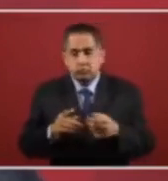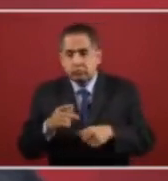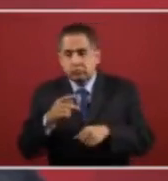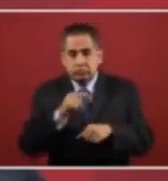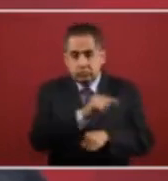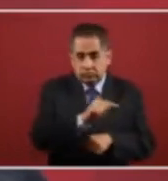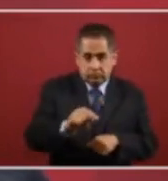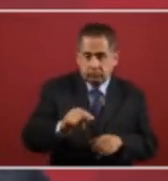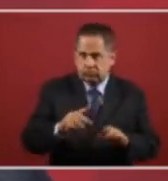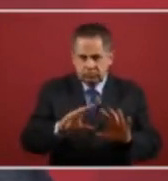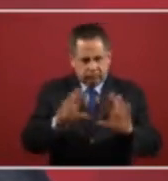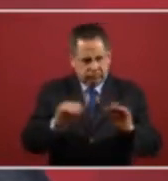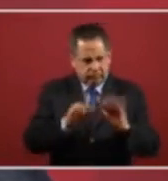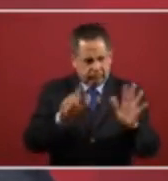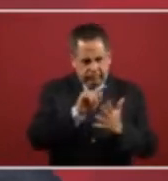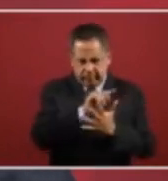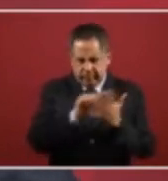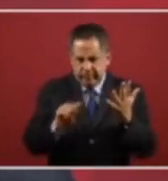municipalities and what